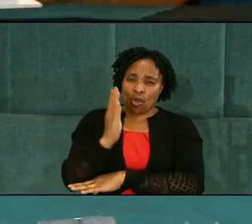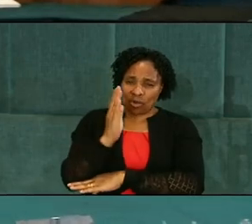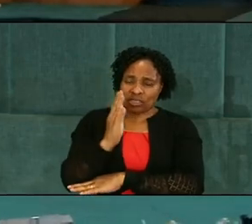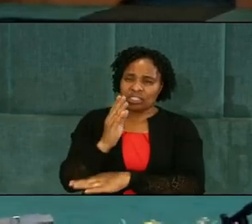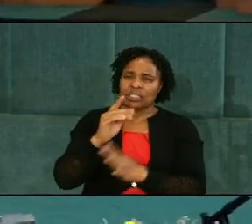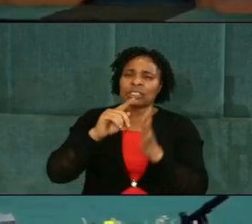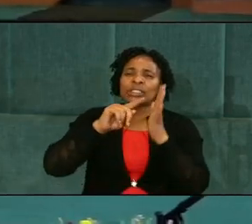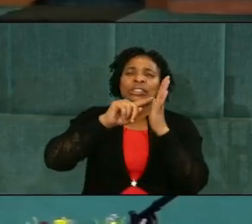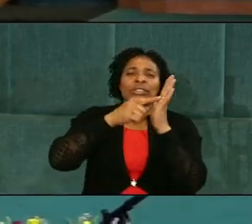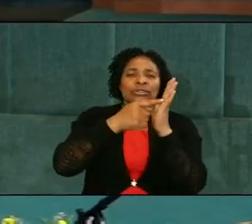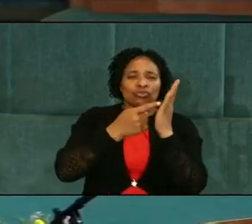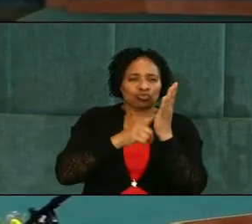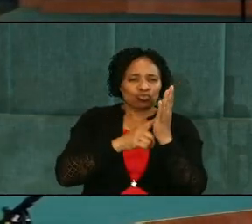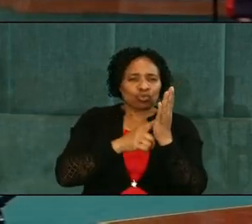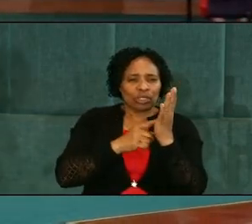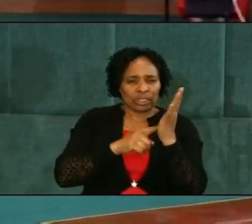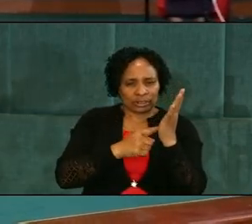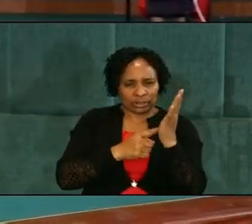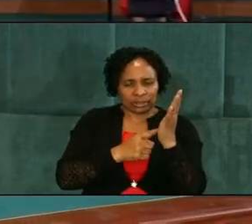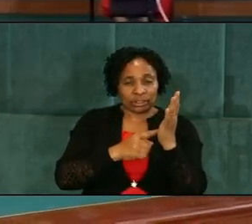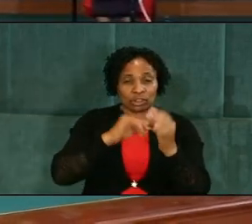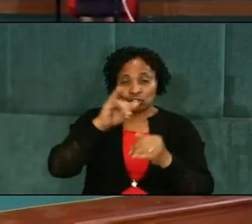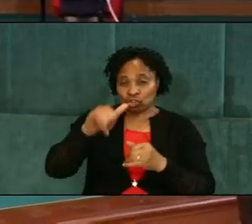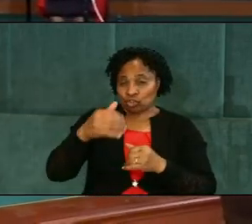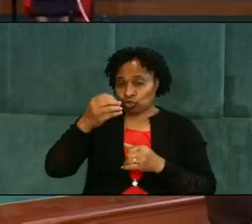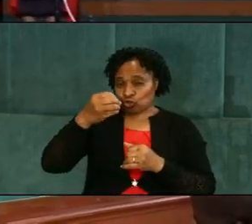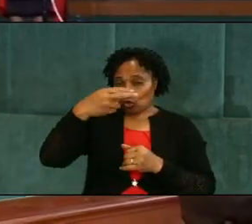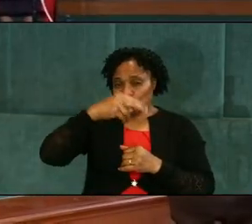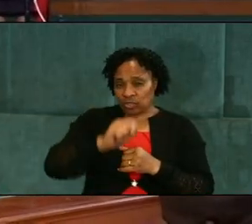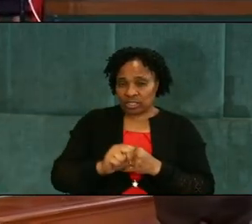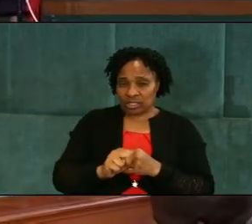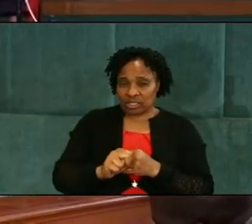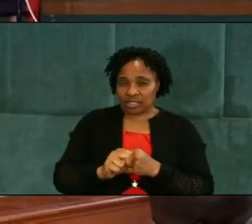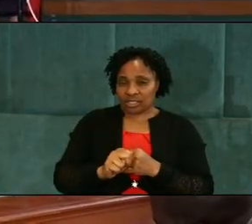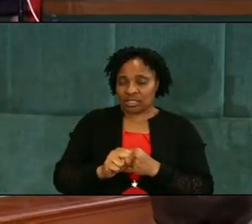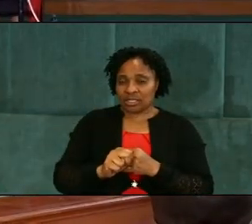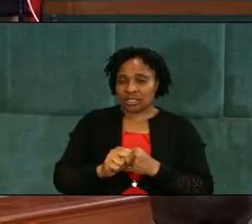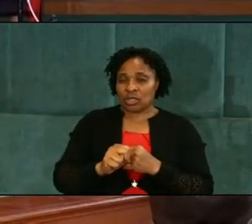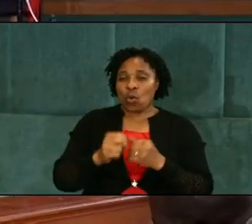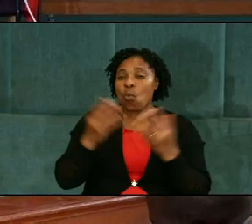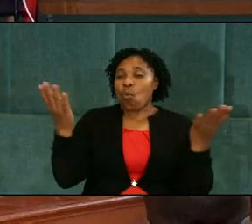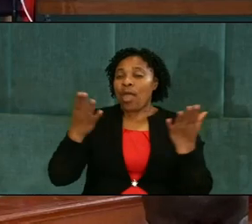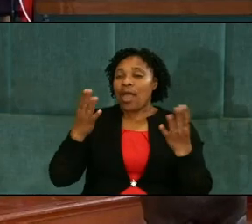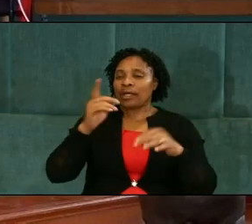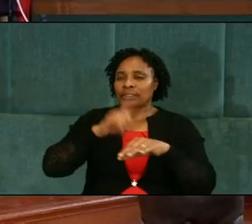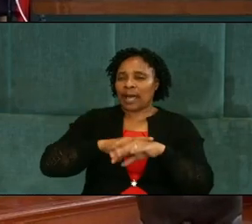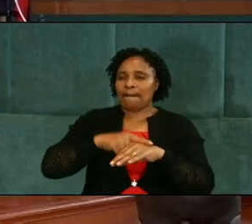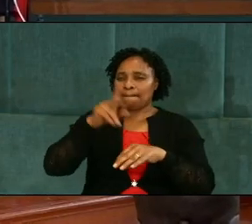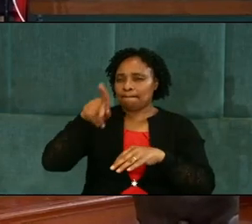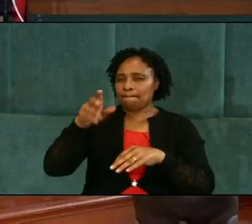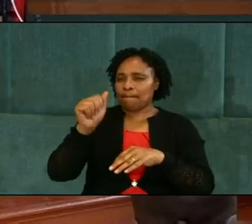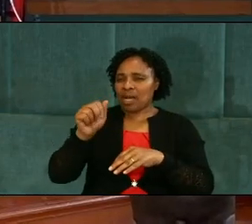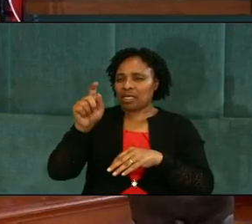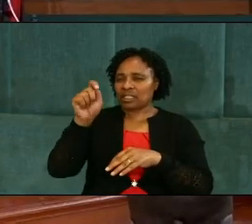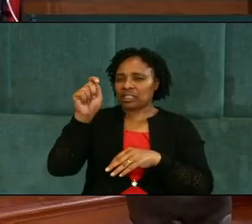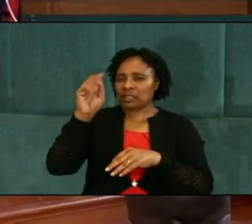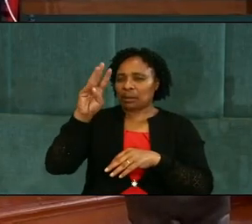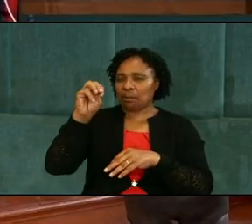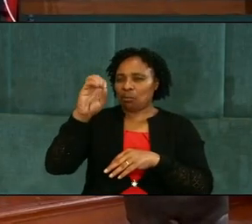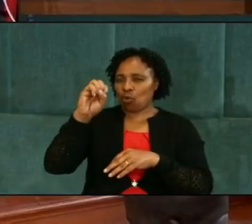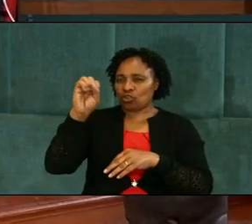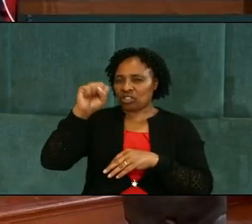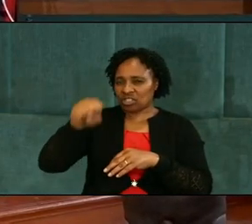instructed John on the Isle of Patmos to write a